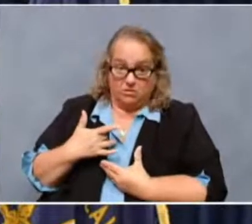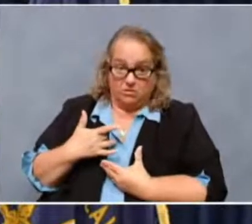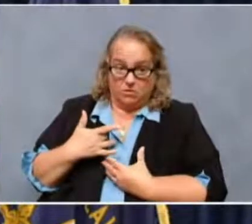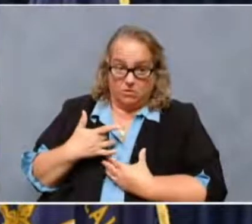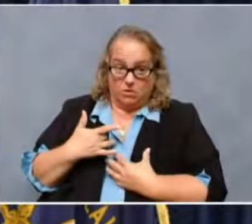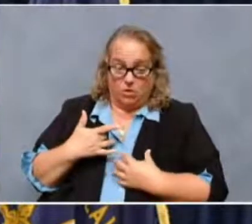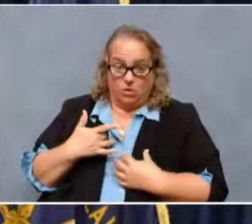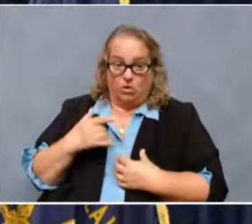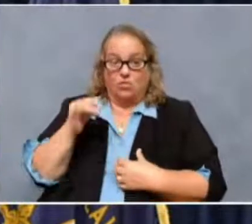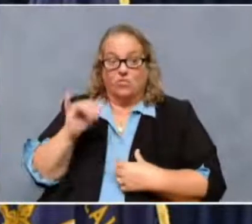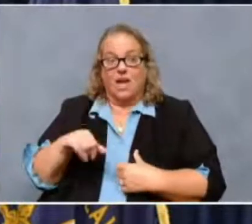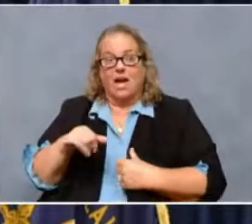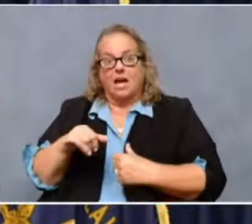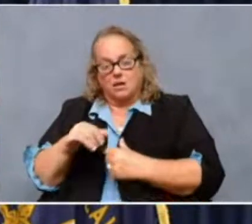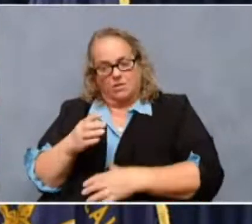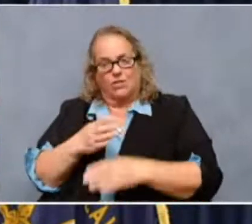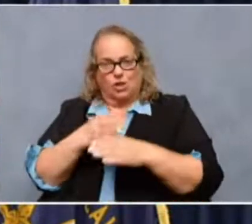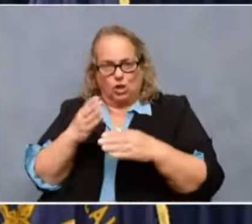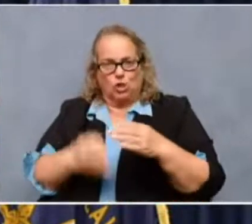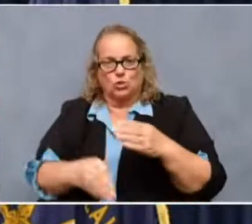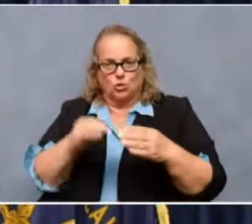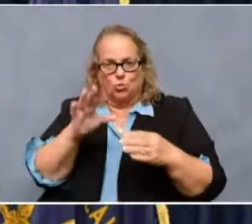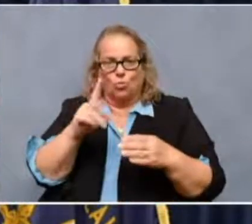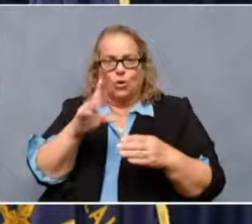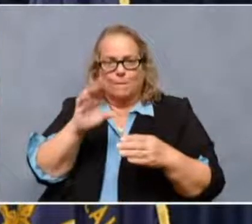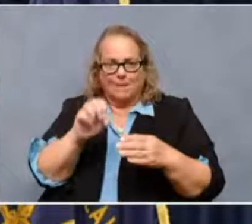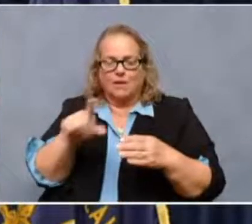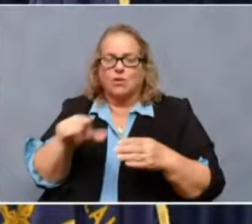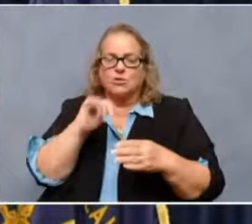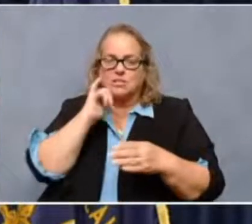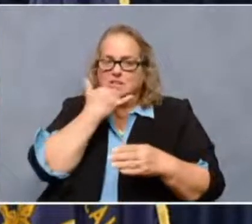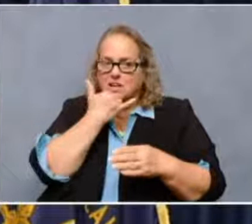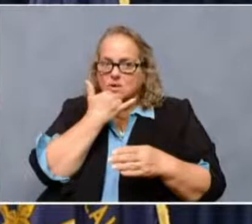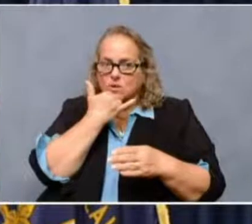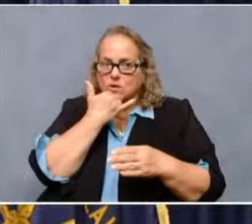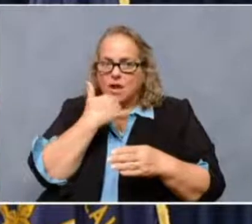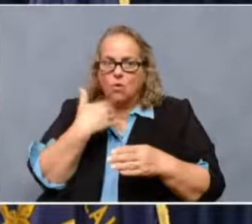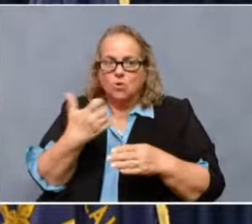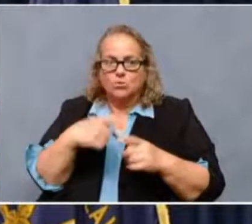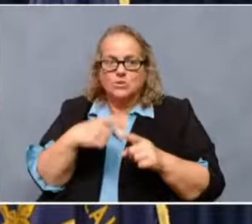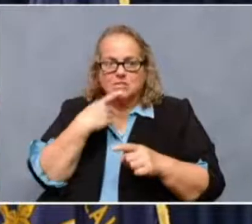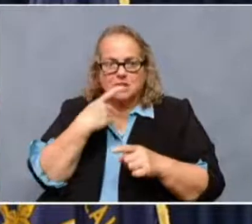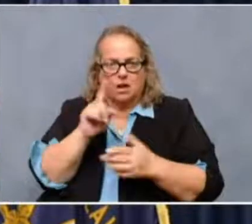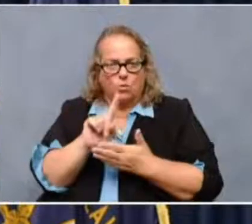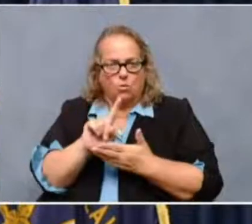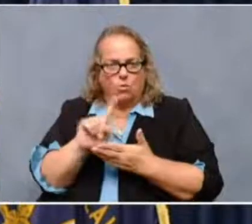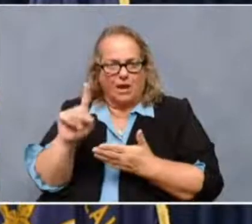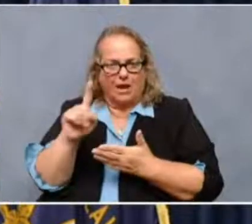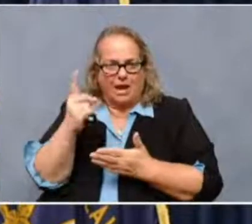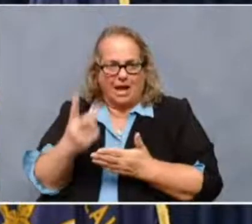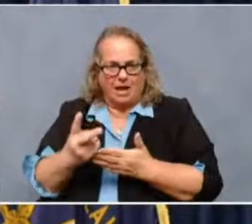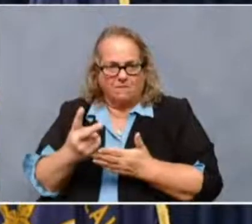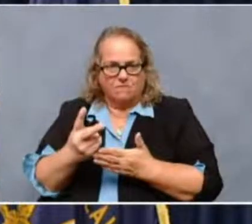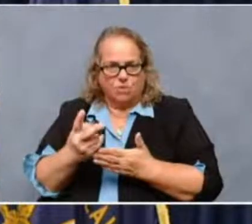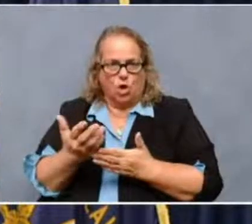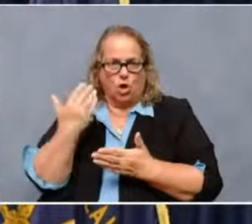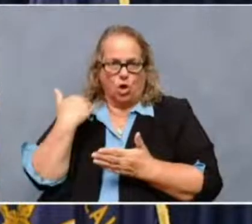ultimate conclusion would be that there is an error. I want to say about a week and a half